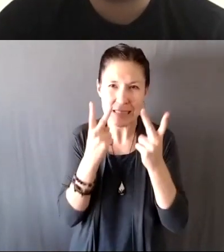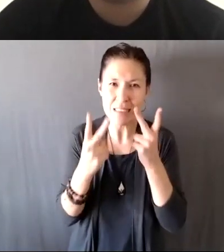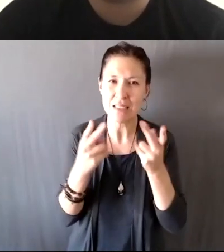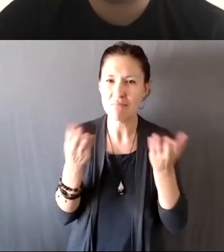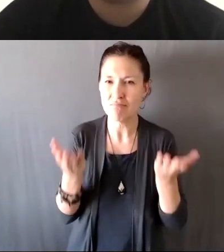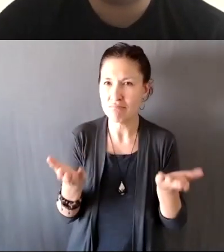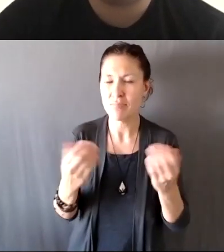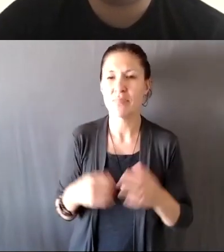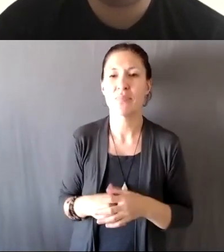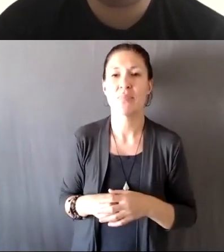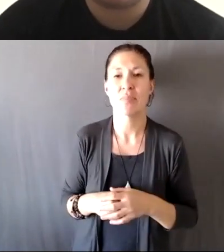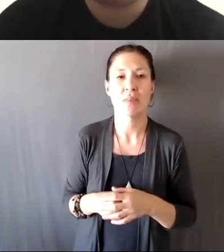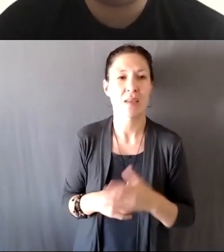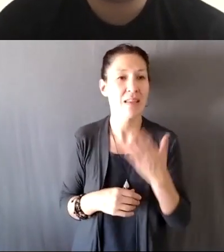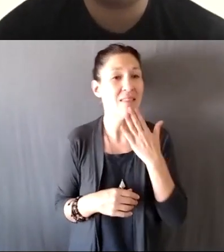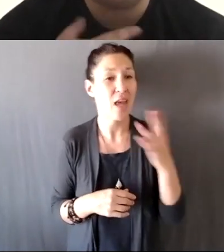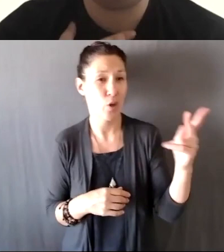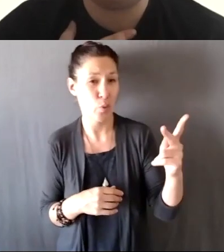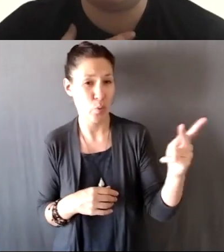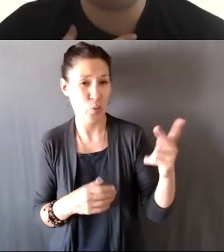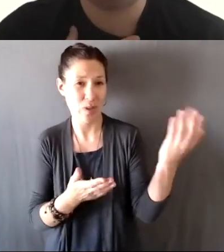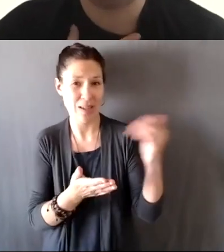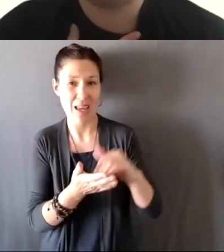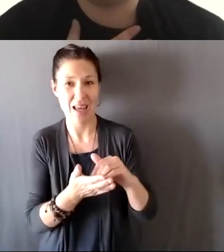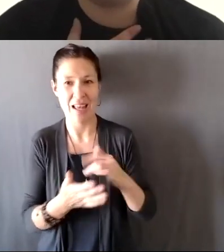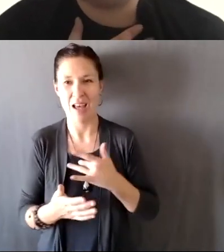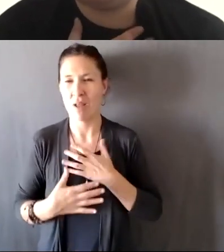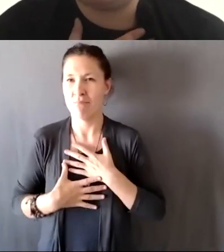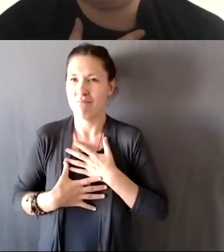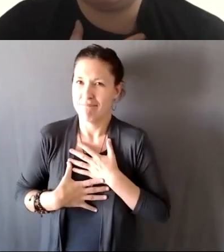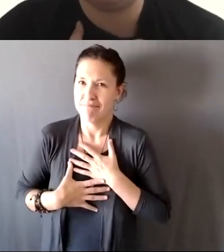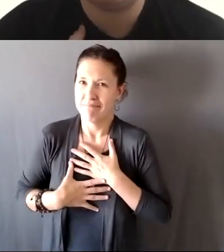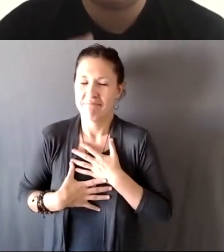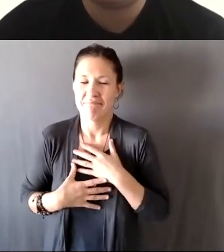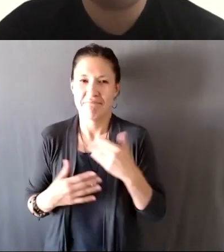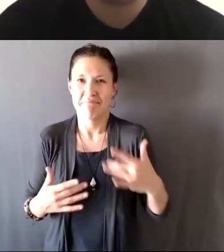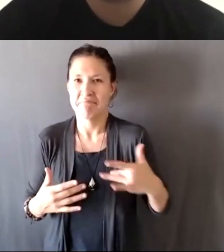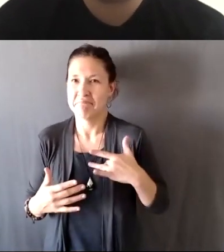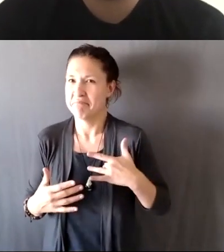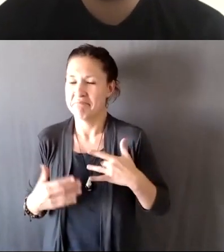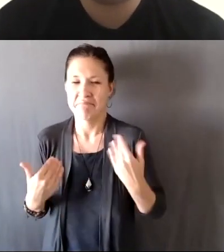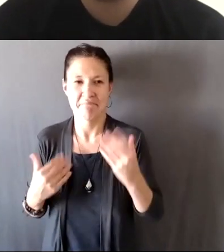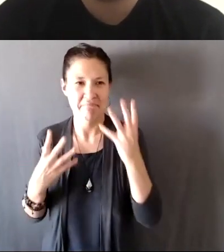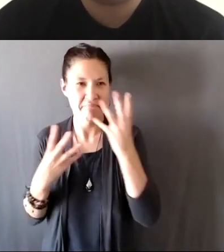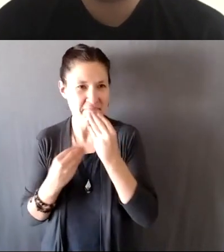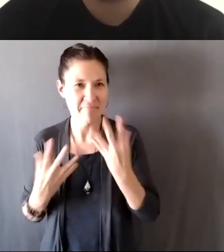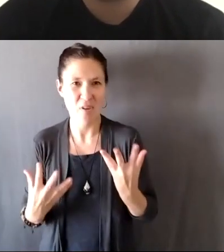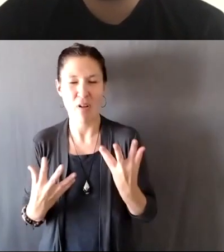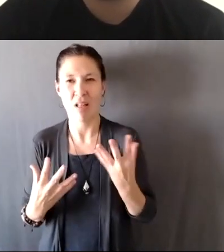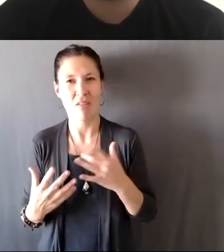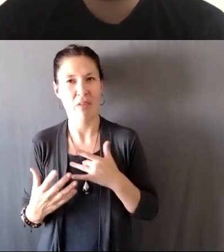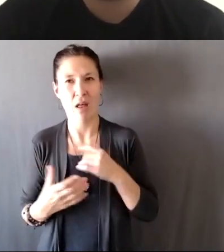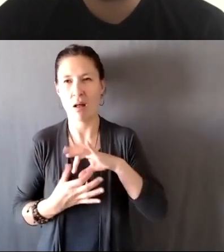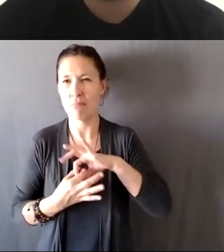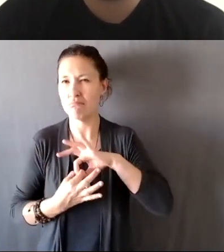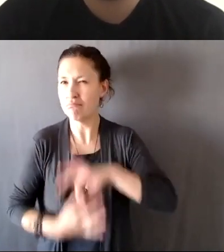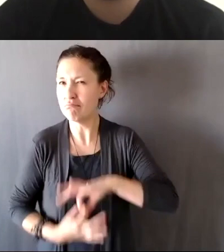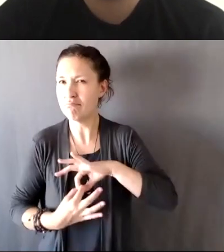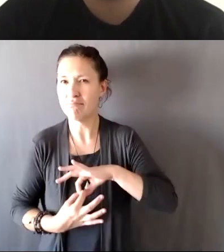Yeah, thank you so much, Lingji and Singha. Again, I'm kind of at a loss for words. This was really beautiful and grounding, and just has made me